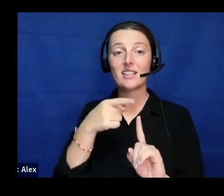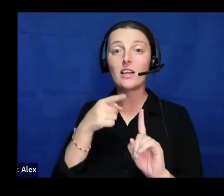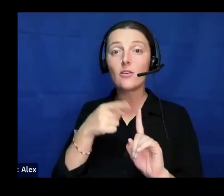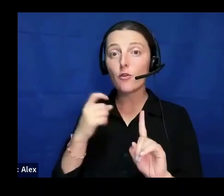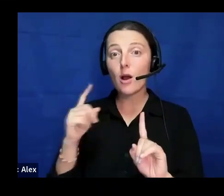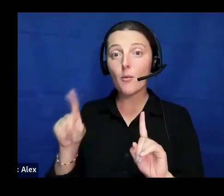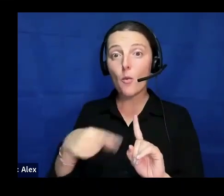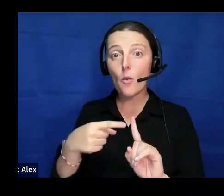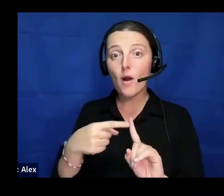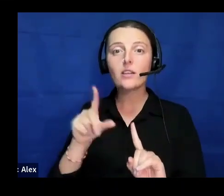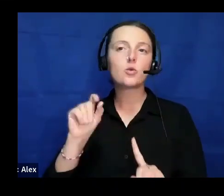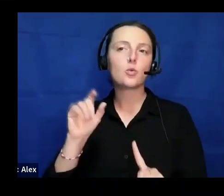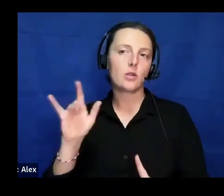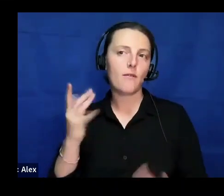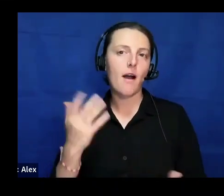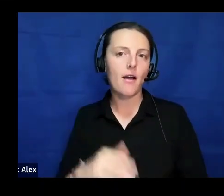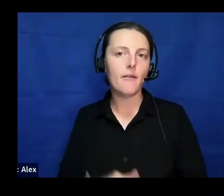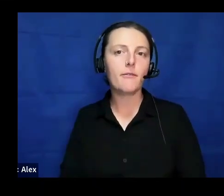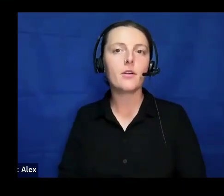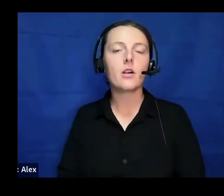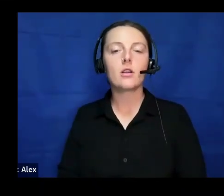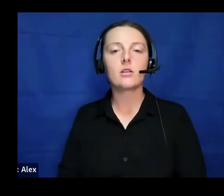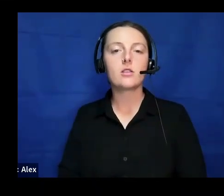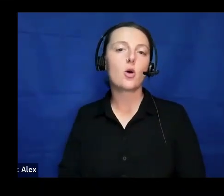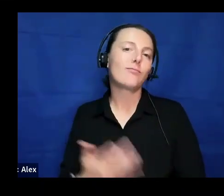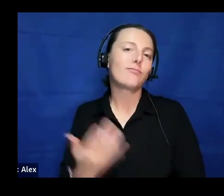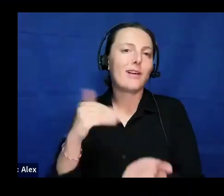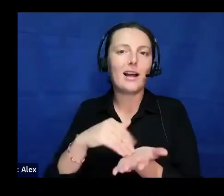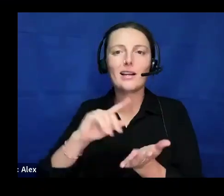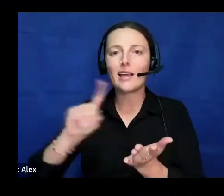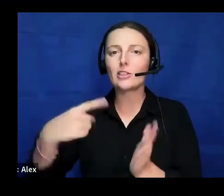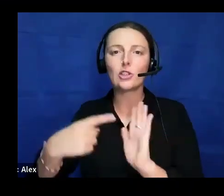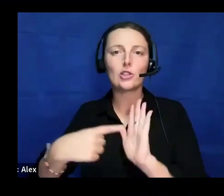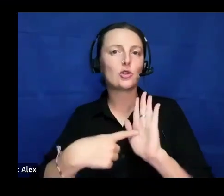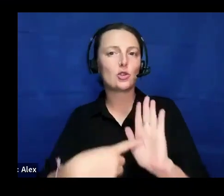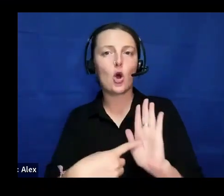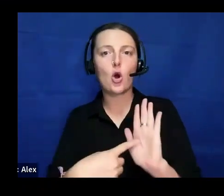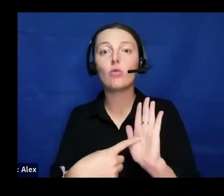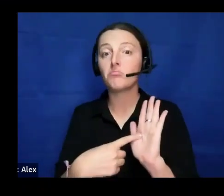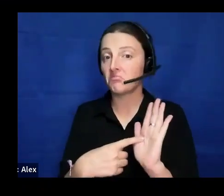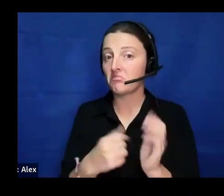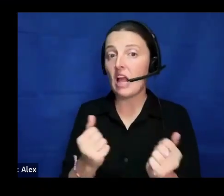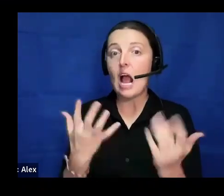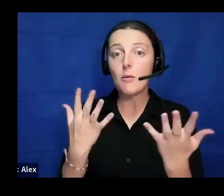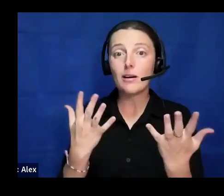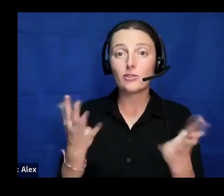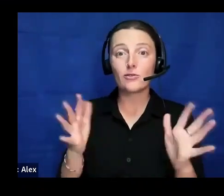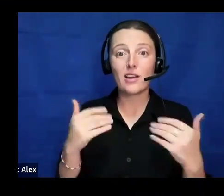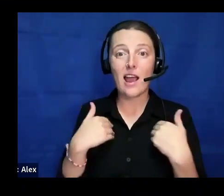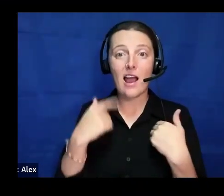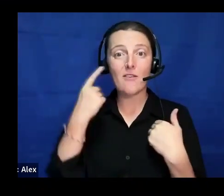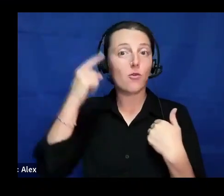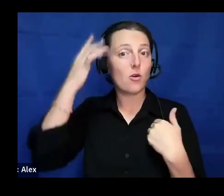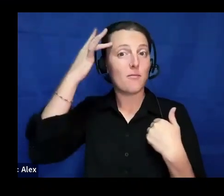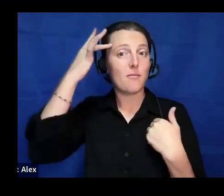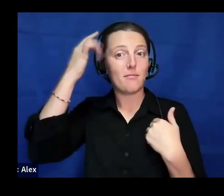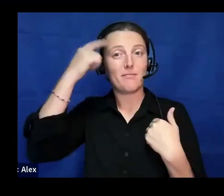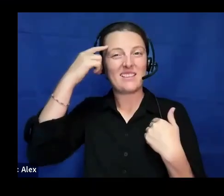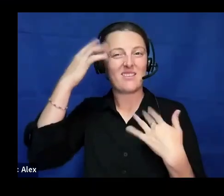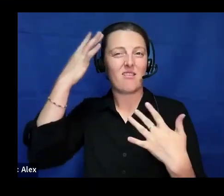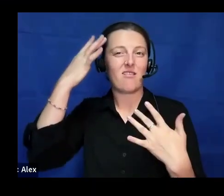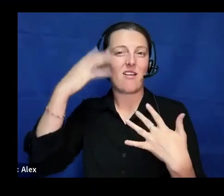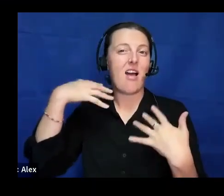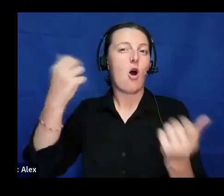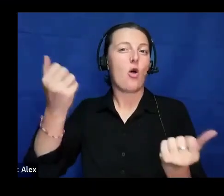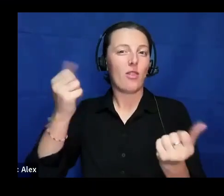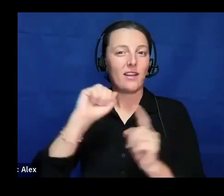So again, kind of just showing the prevalence of mental health conditions for adults in the US. Again, anxiety